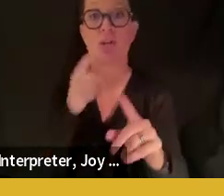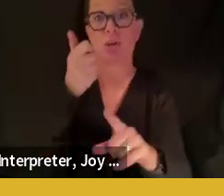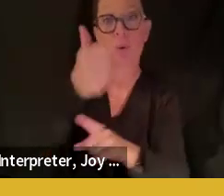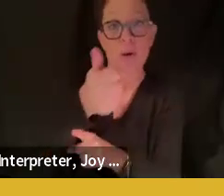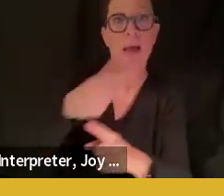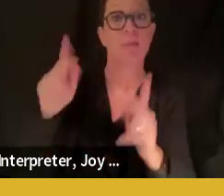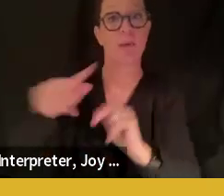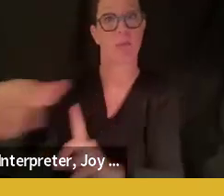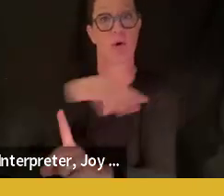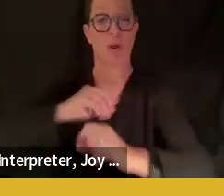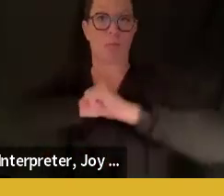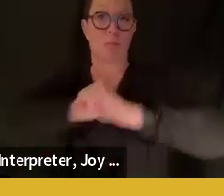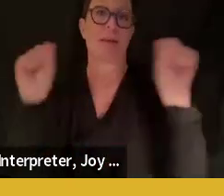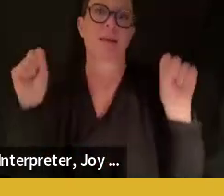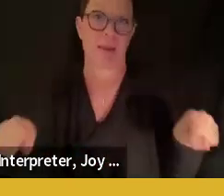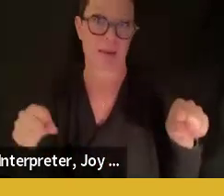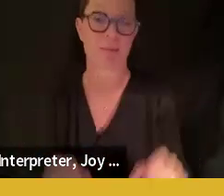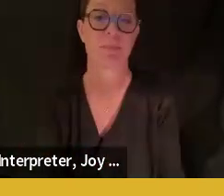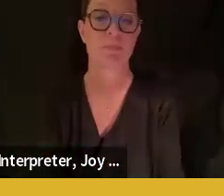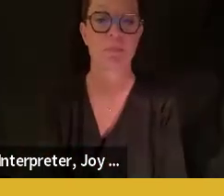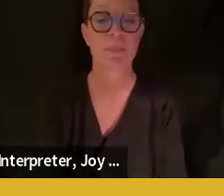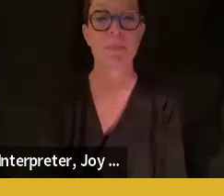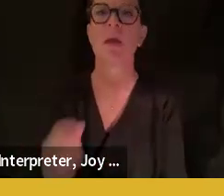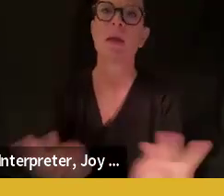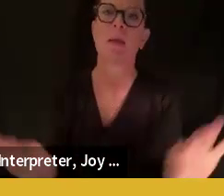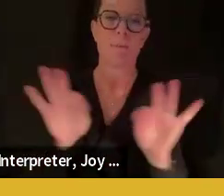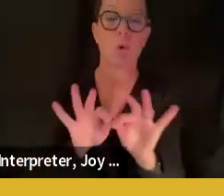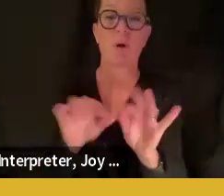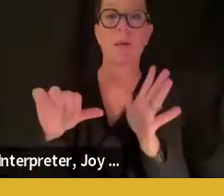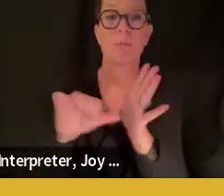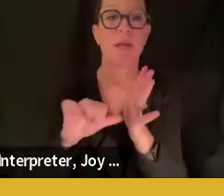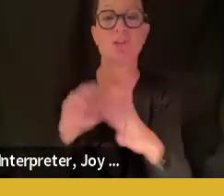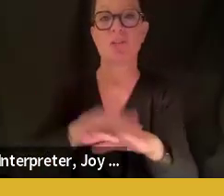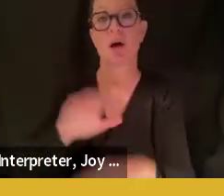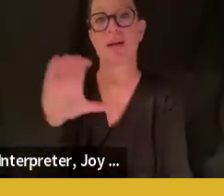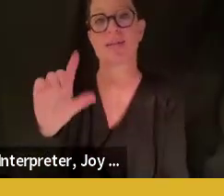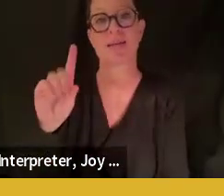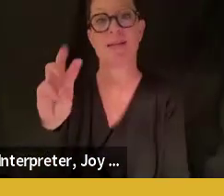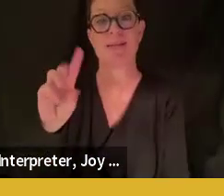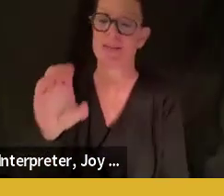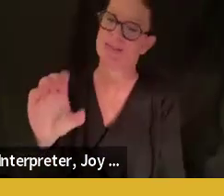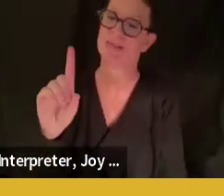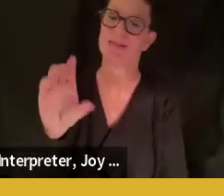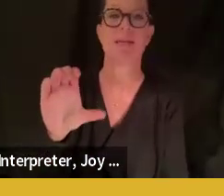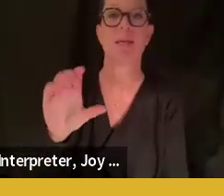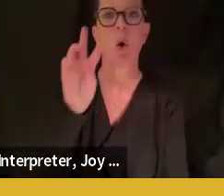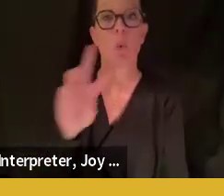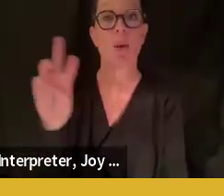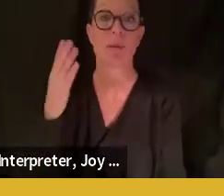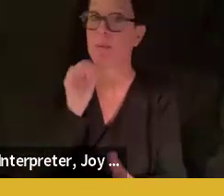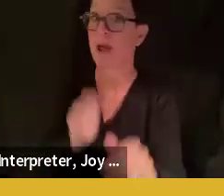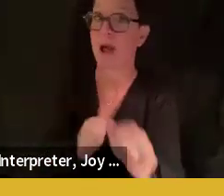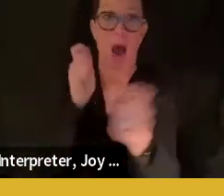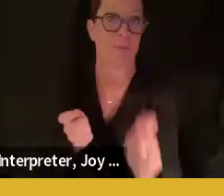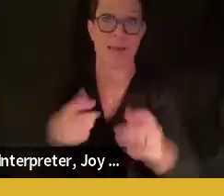protect yourselves and your loved ones. Some important pages on the CDC's website may not be updated for this year